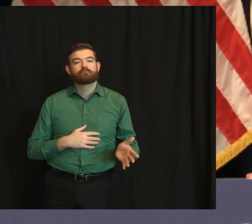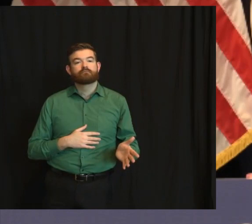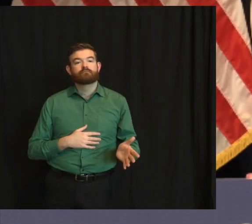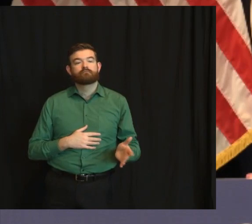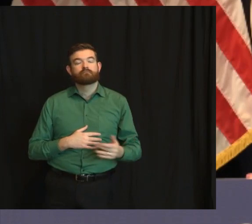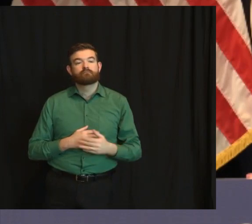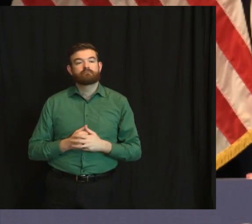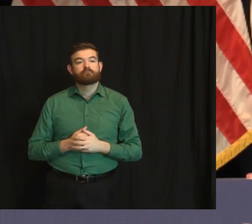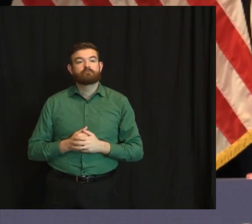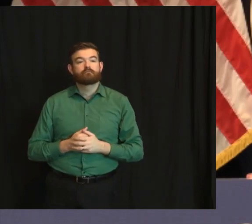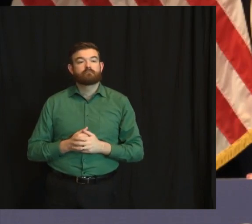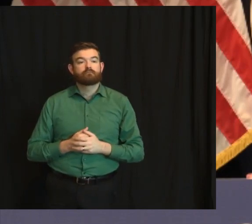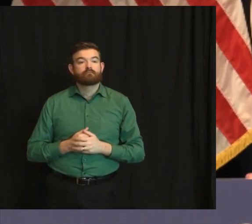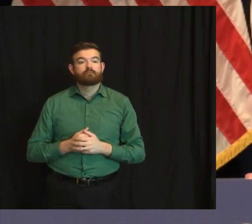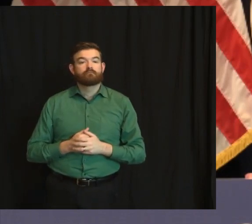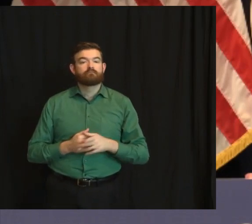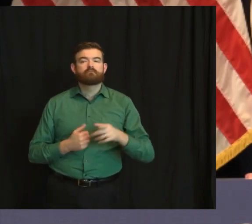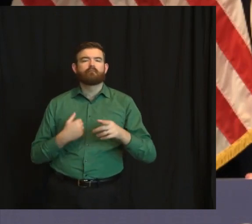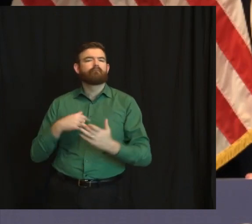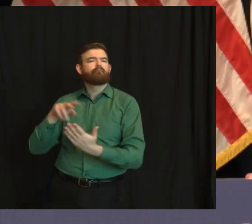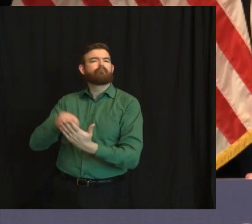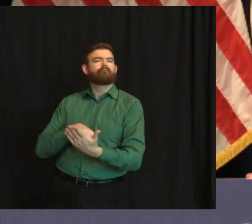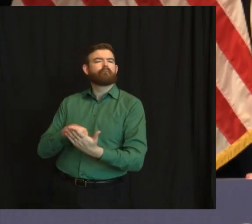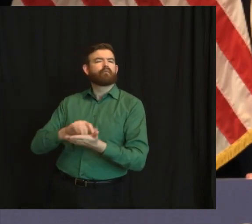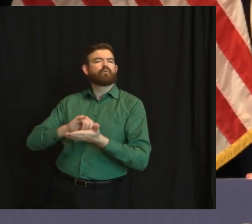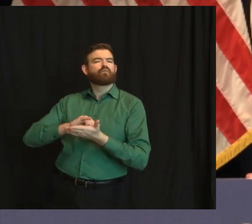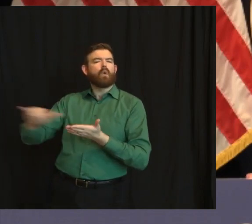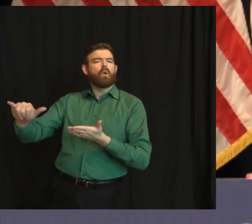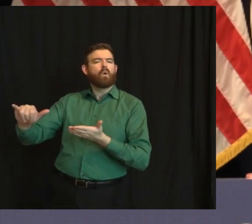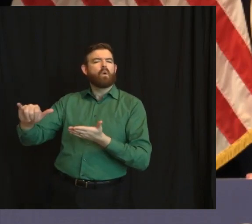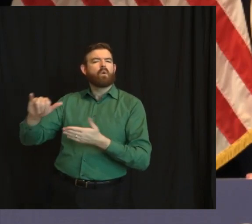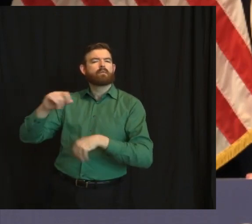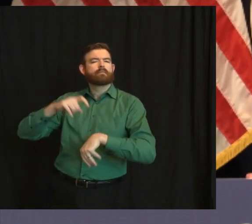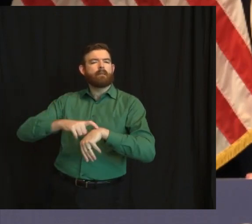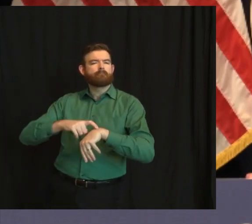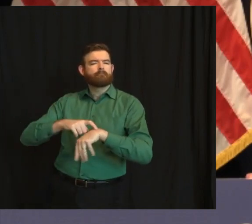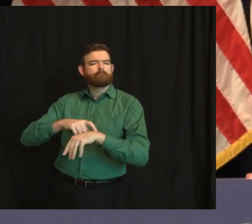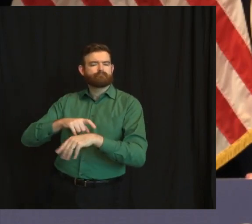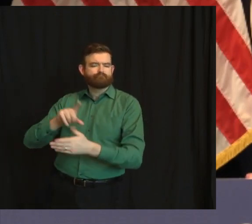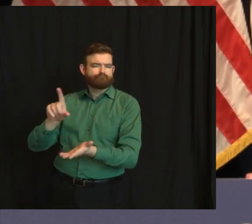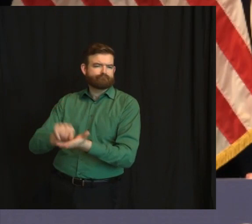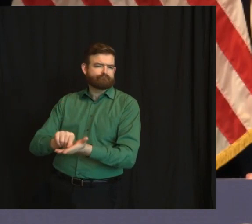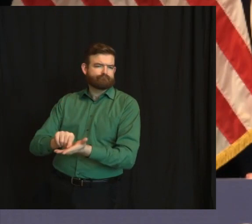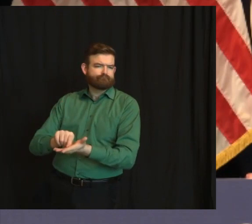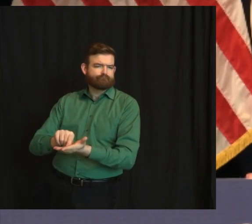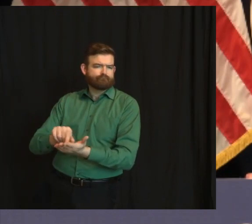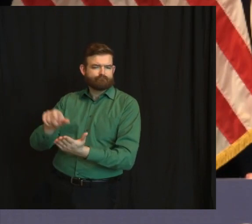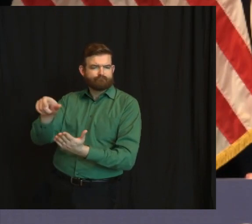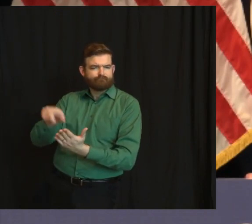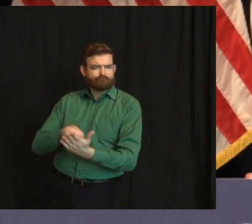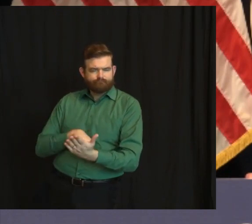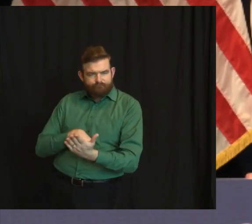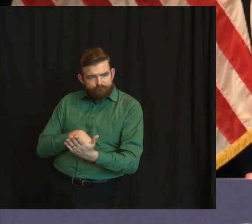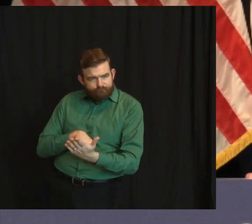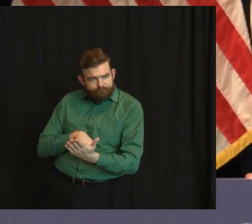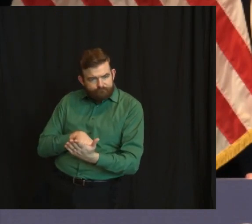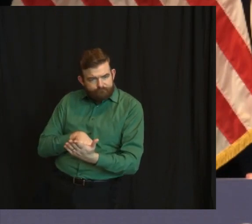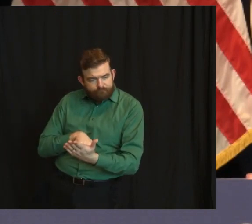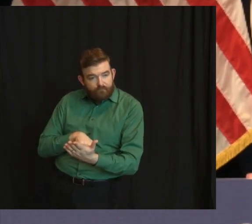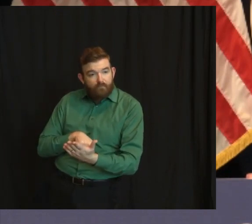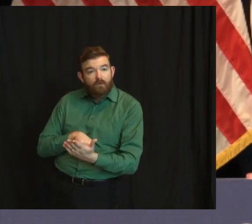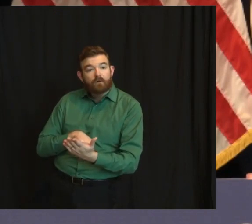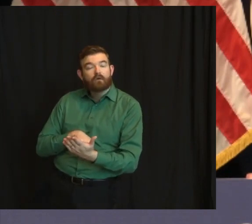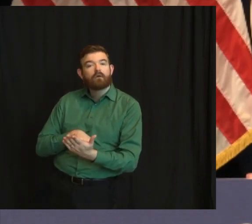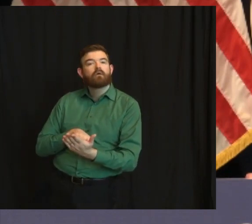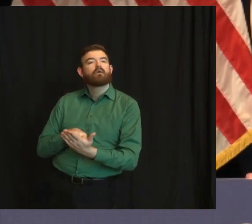was just stale or late getting the map. But those heat maps have trended so dramatically in the right direction.